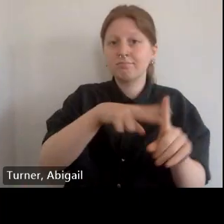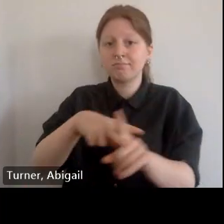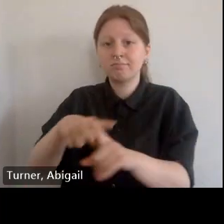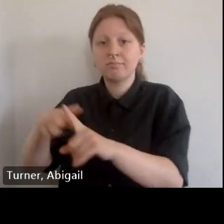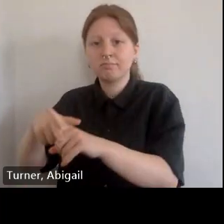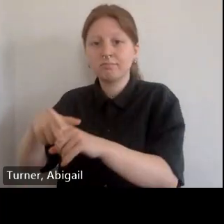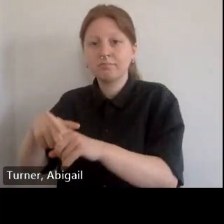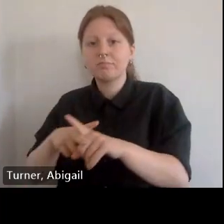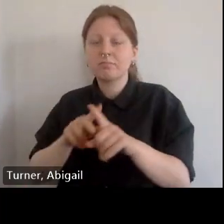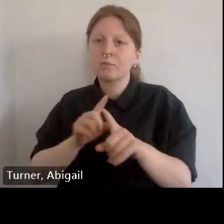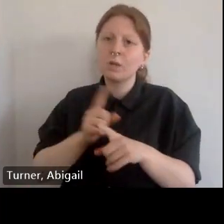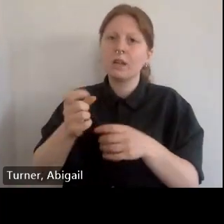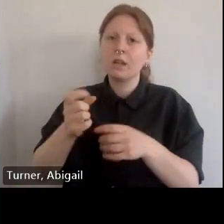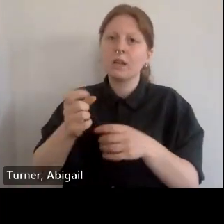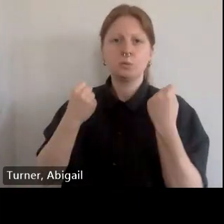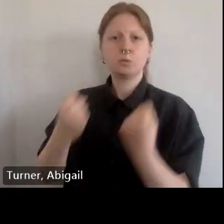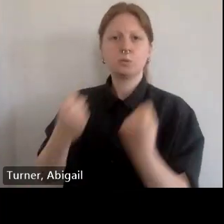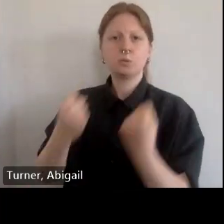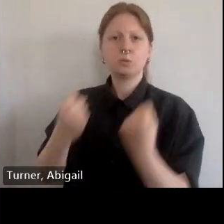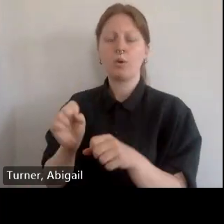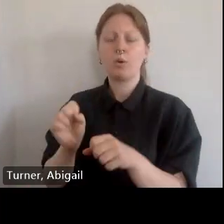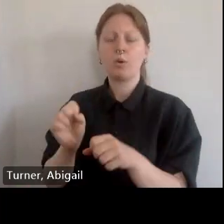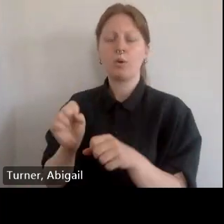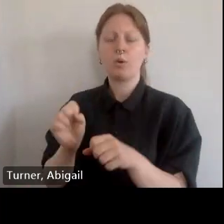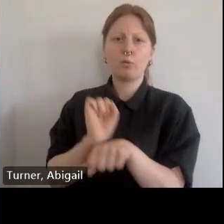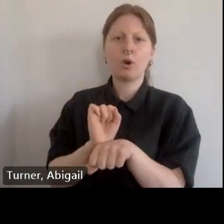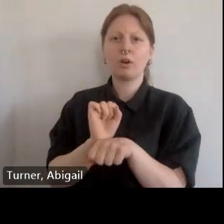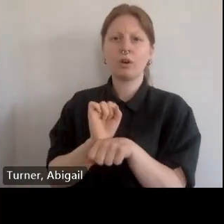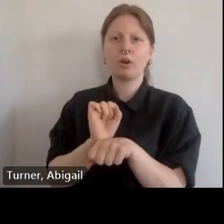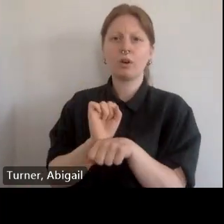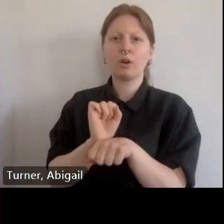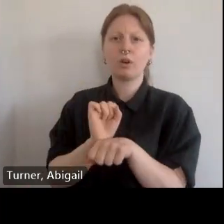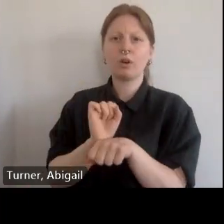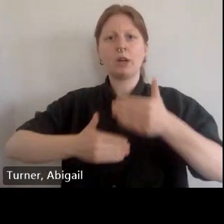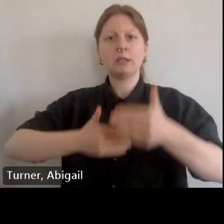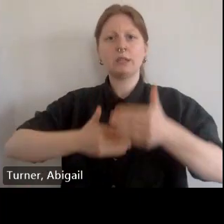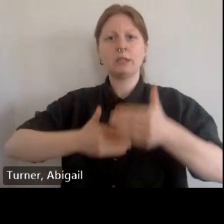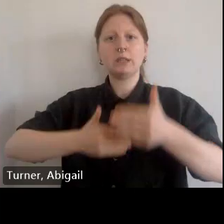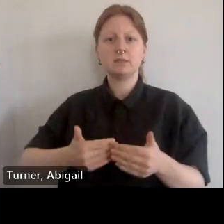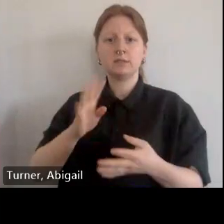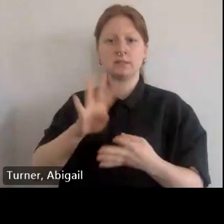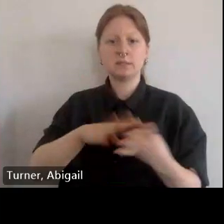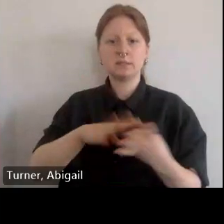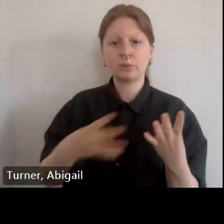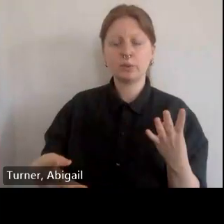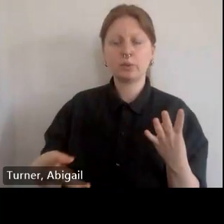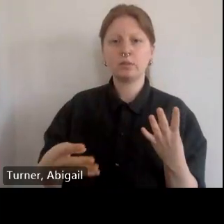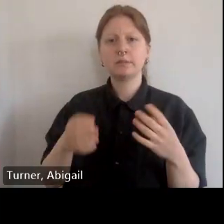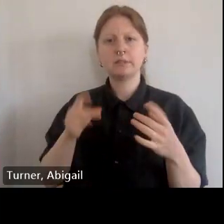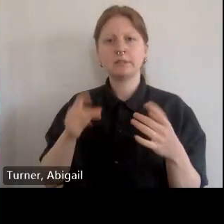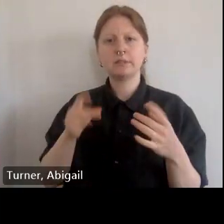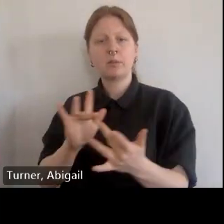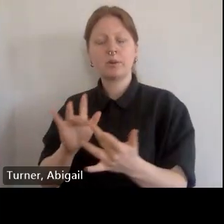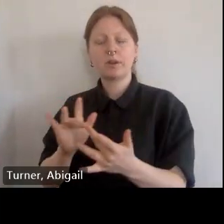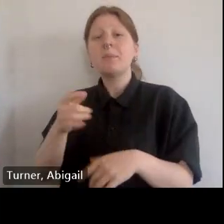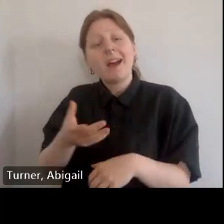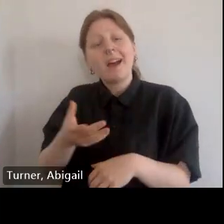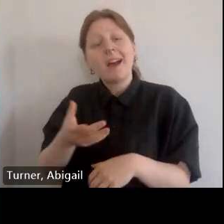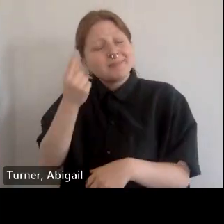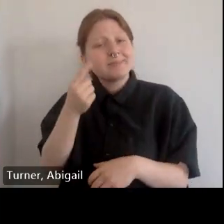work ethic and a networking system, but also just a little teeny bit of luck will help you along your journey. I